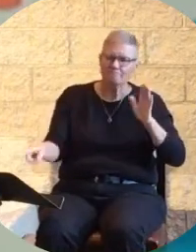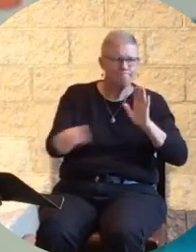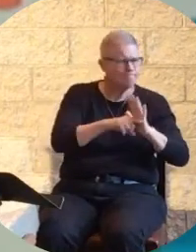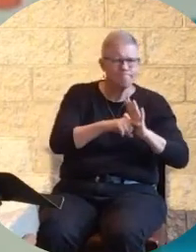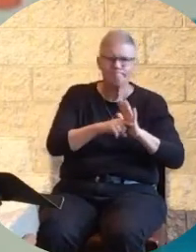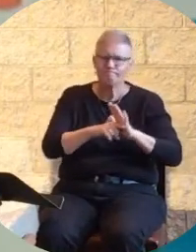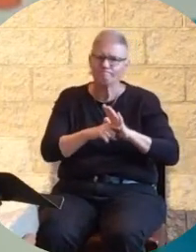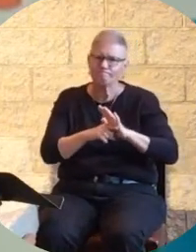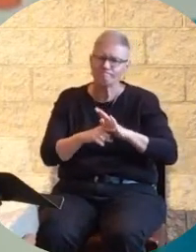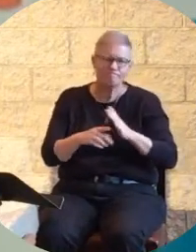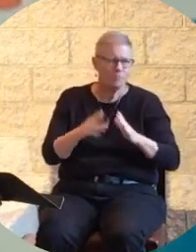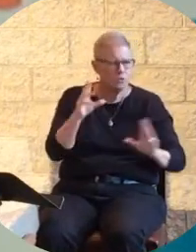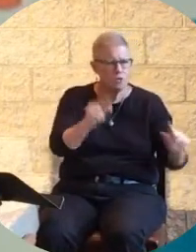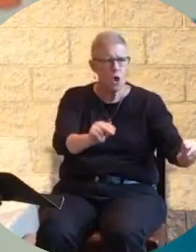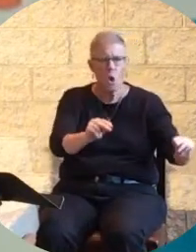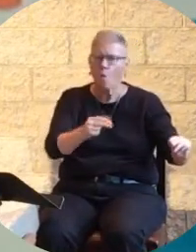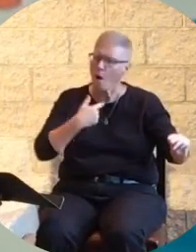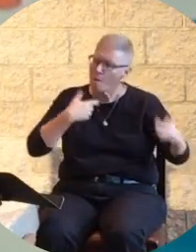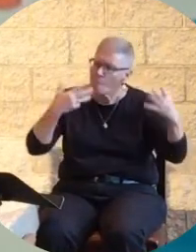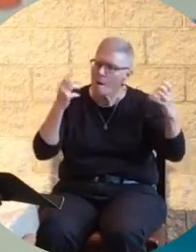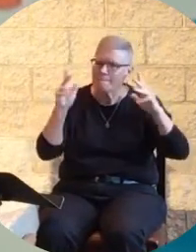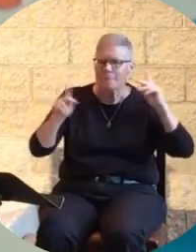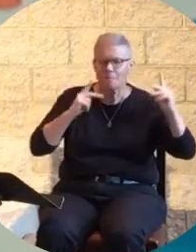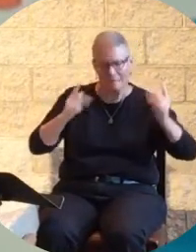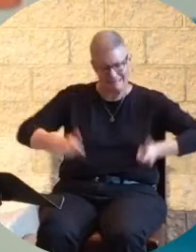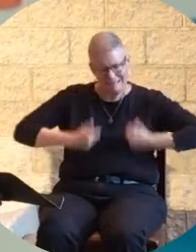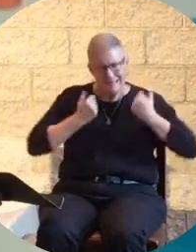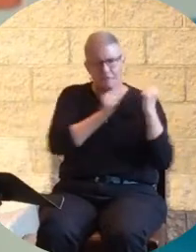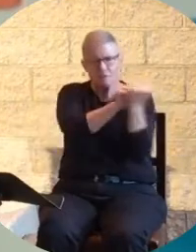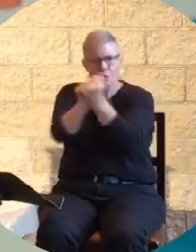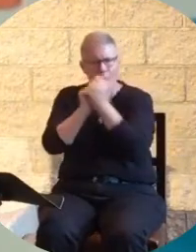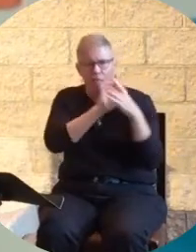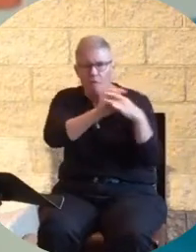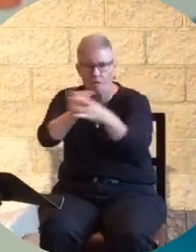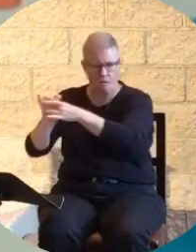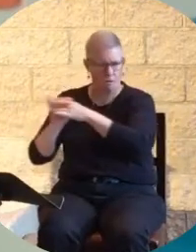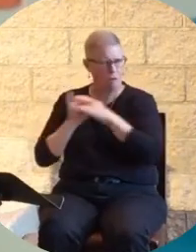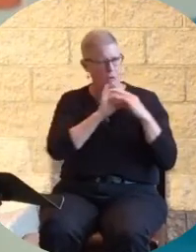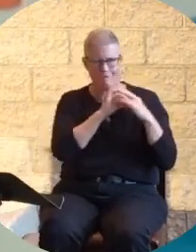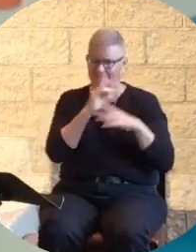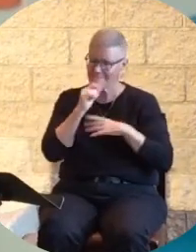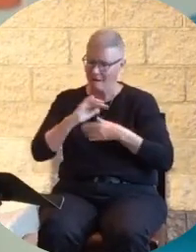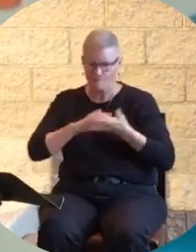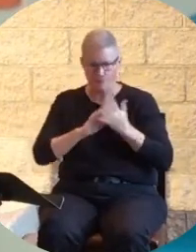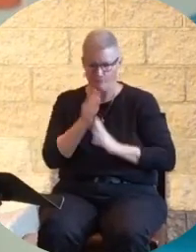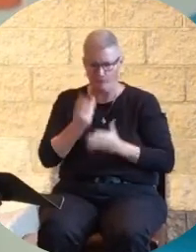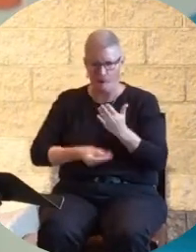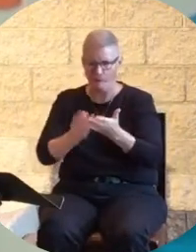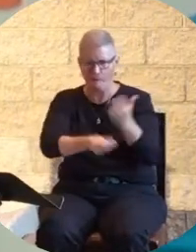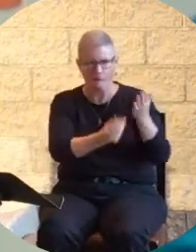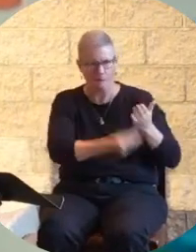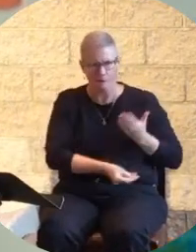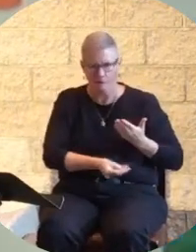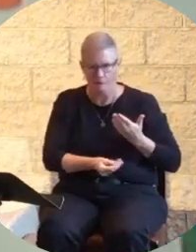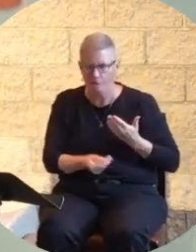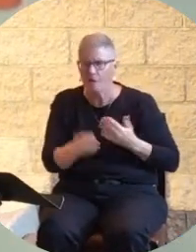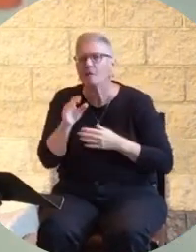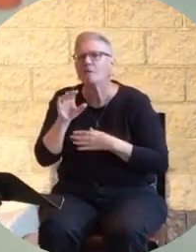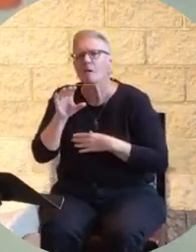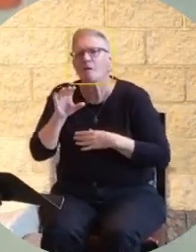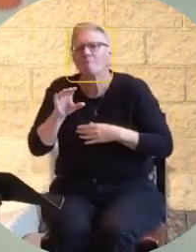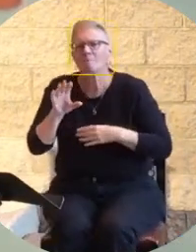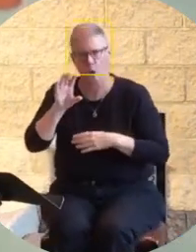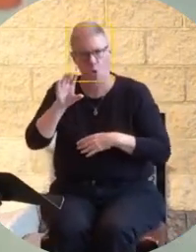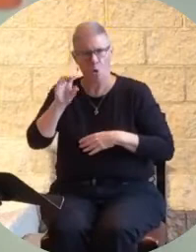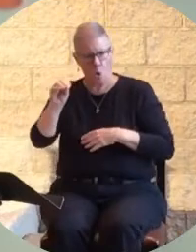coexist rather than become extinct. A world where the ideals of coexistence and community building